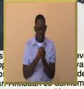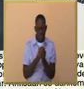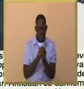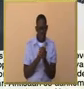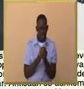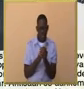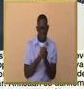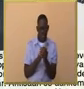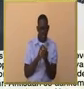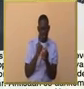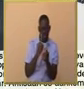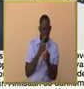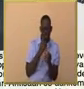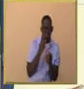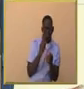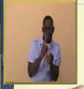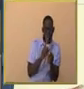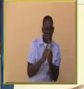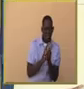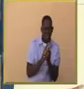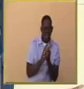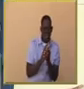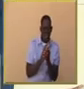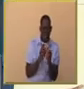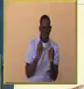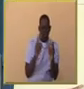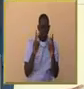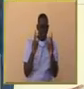Come on. What is Miss Thornberry saying?